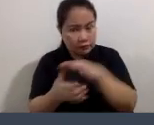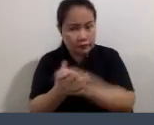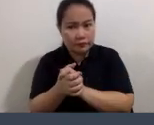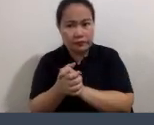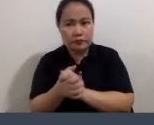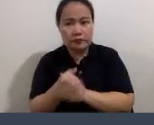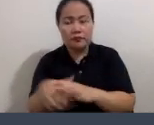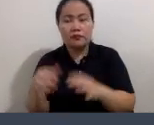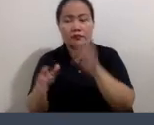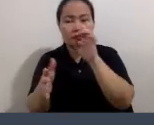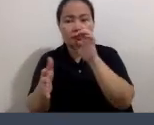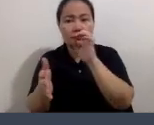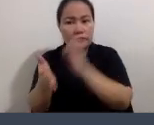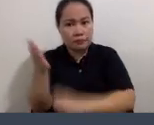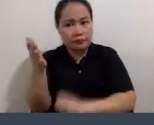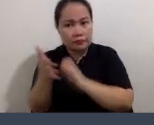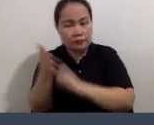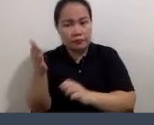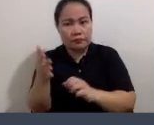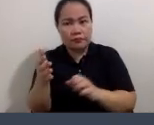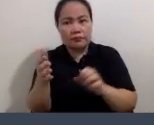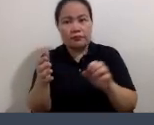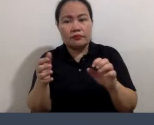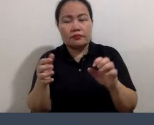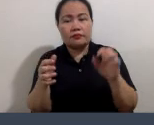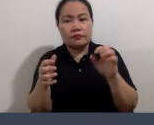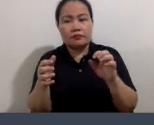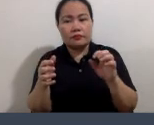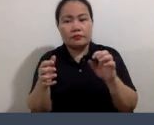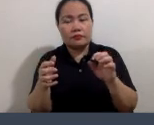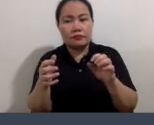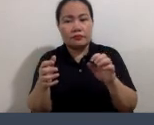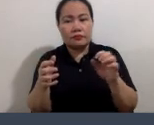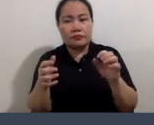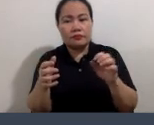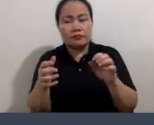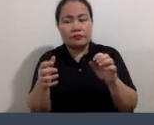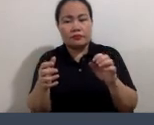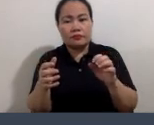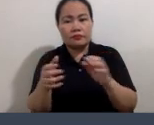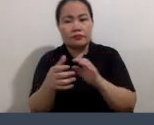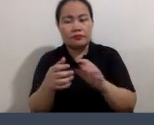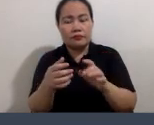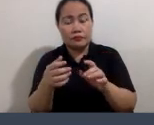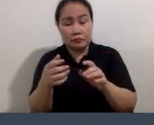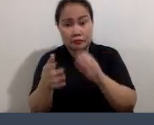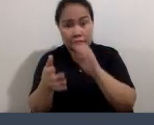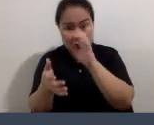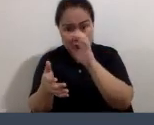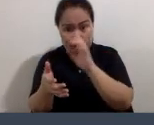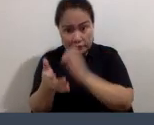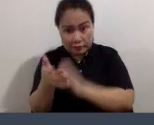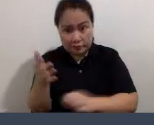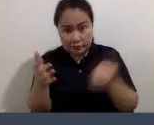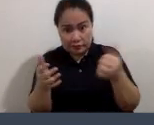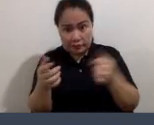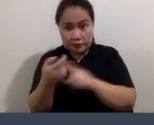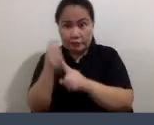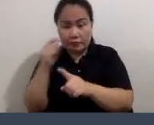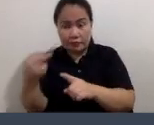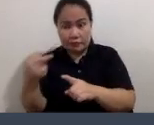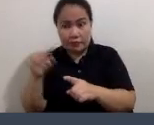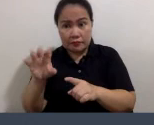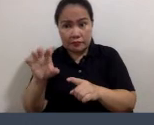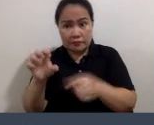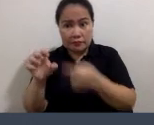will subtract 10 from negative 15. So, we will have